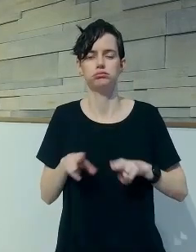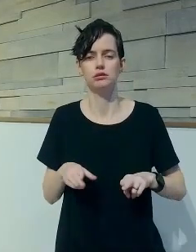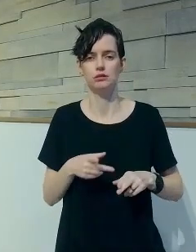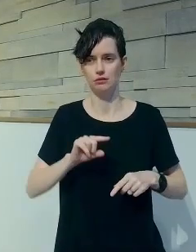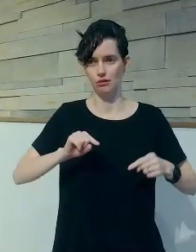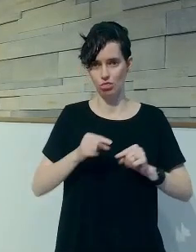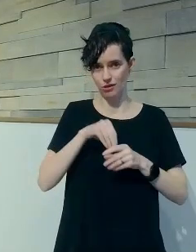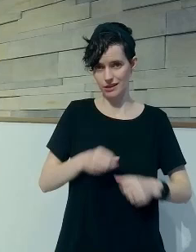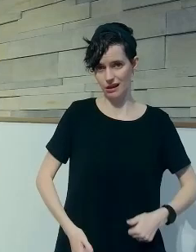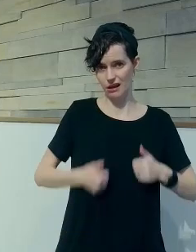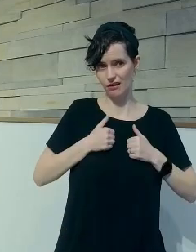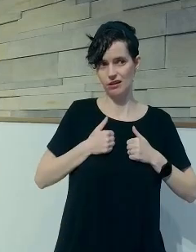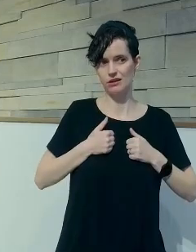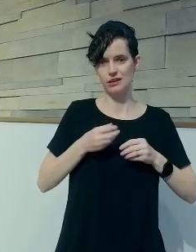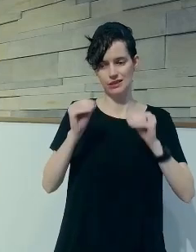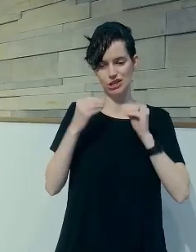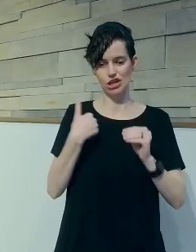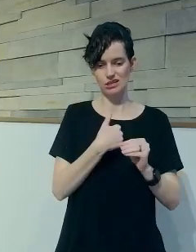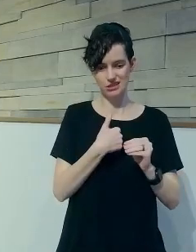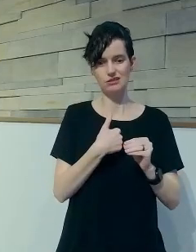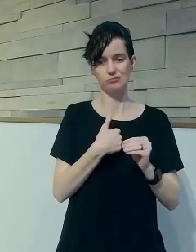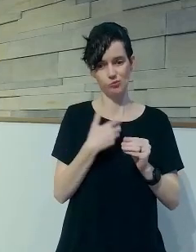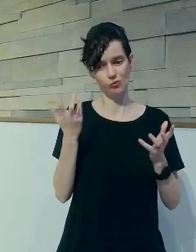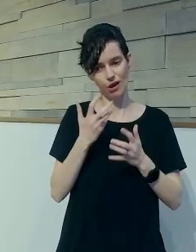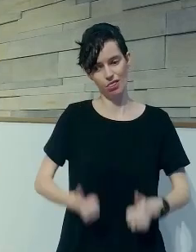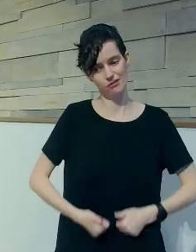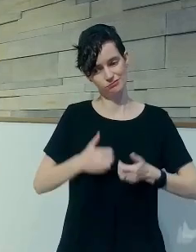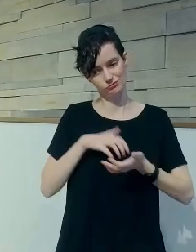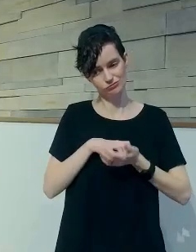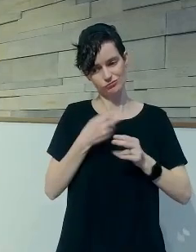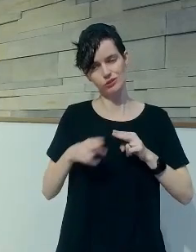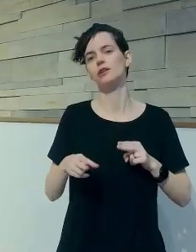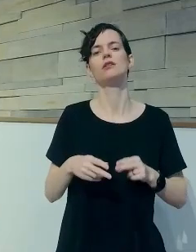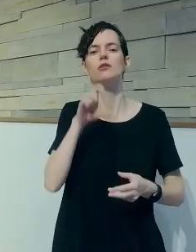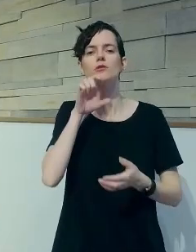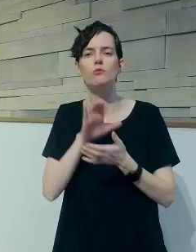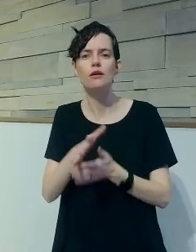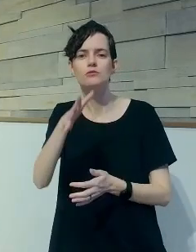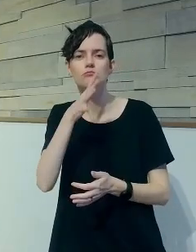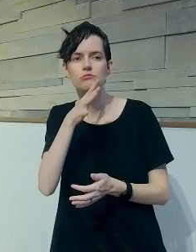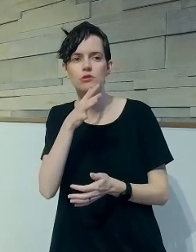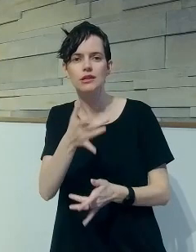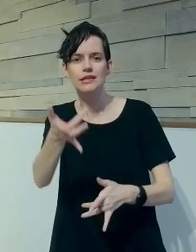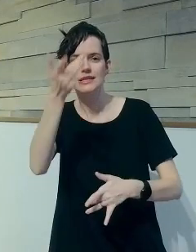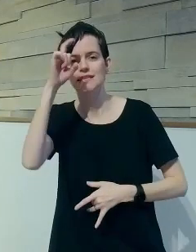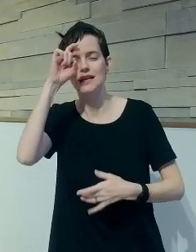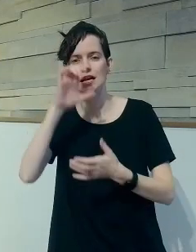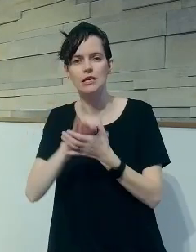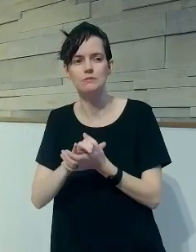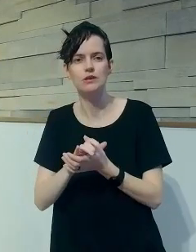in life teach us how fragile life is. Wives, moms, sick